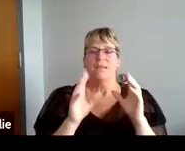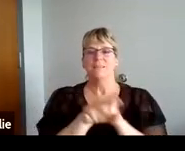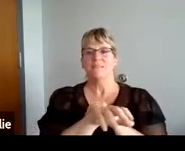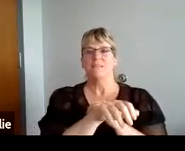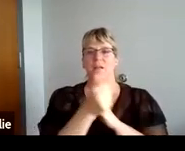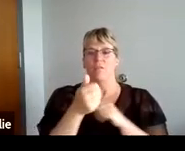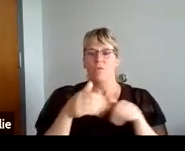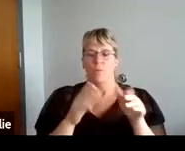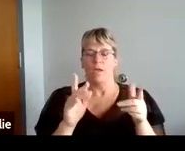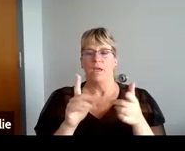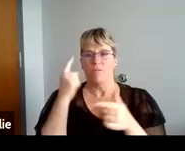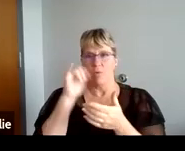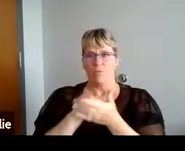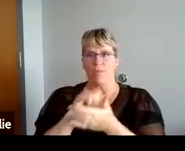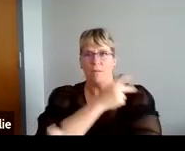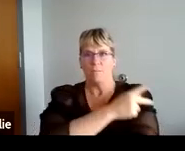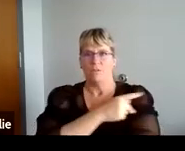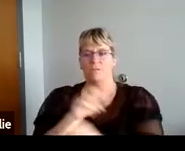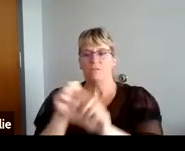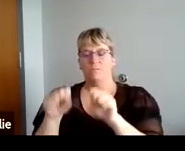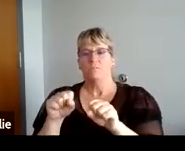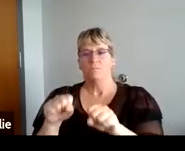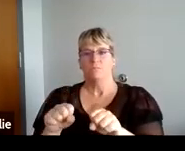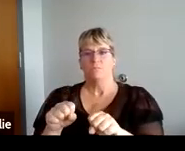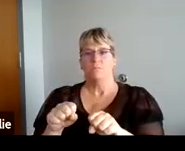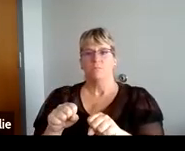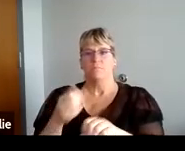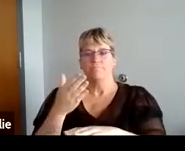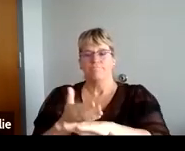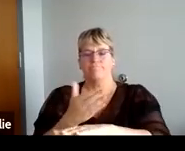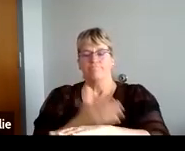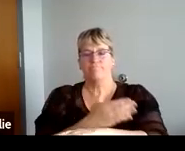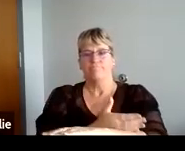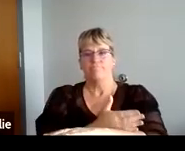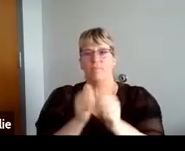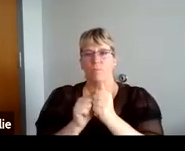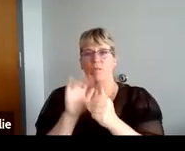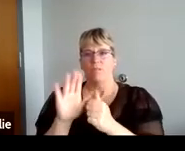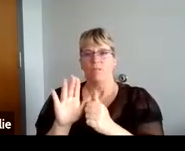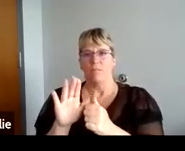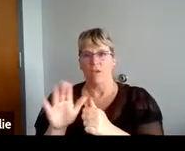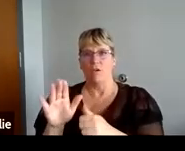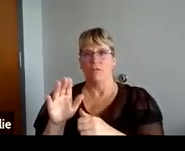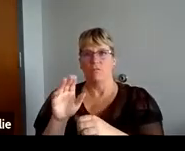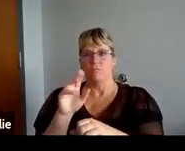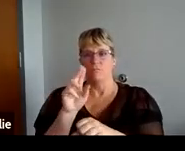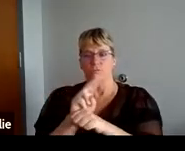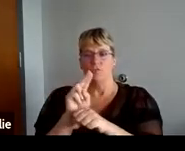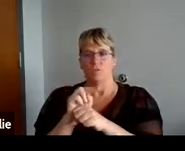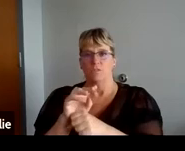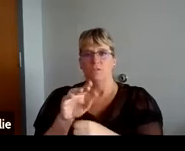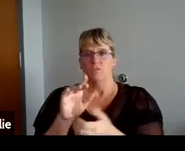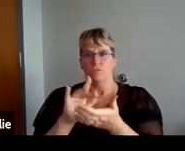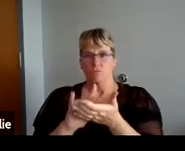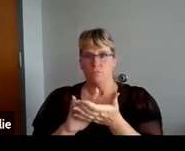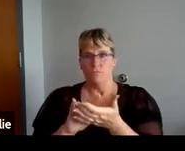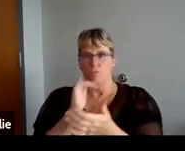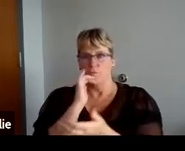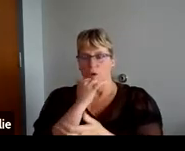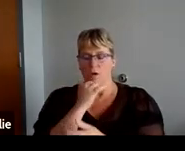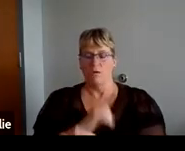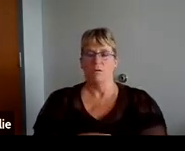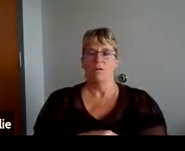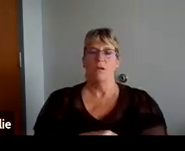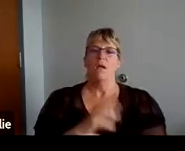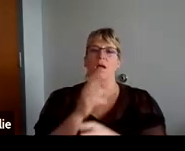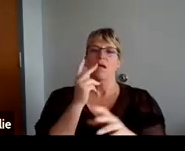step towards that patient's potential health and overall well-being in light of their substance use disorder. Referring to treatment, of course,